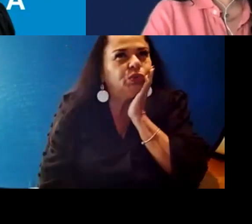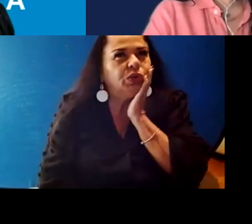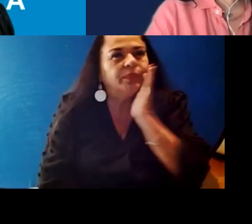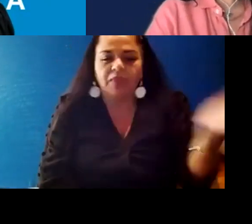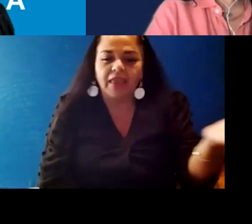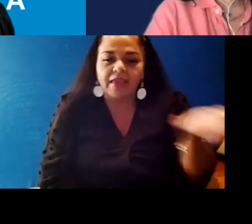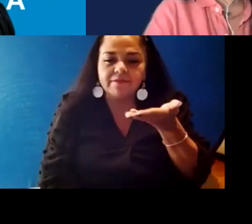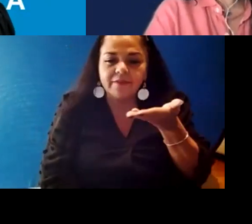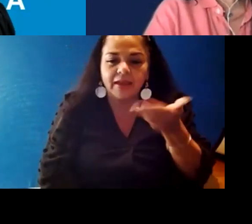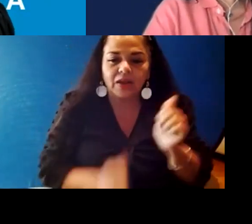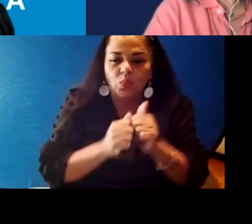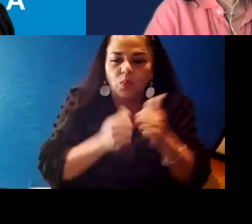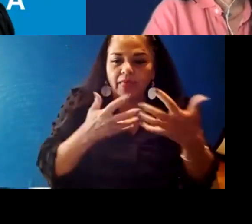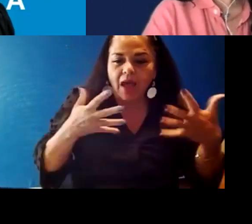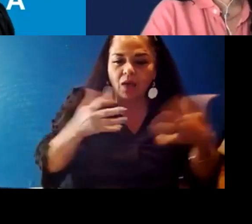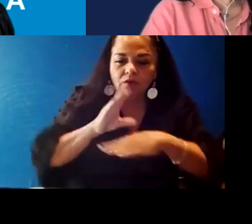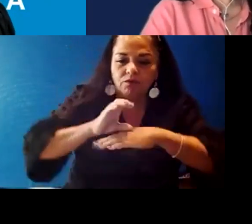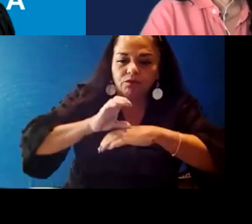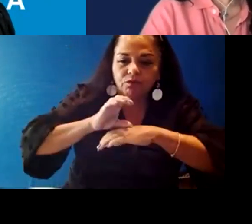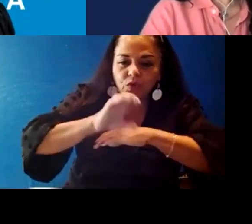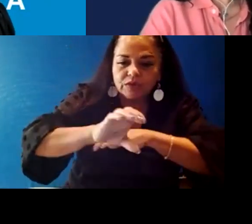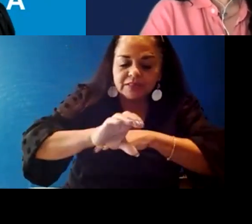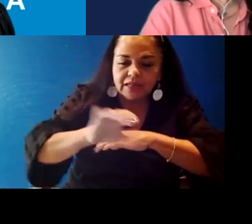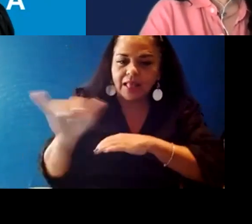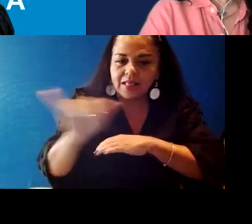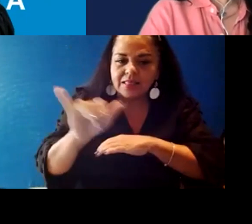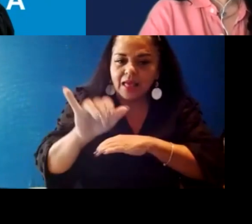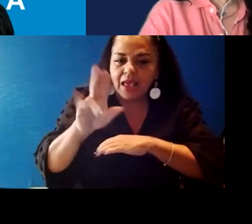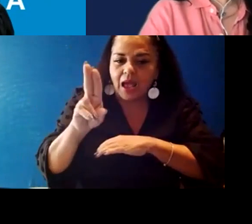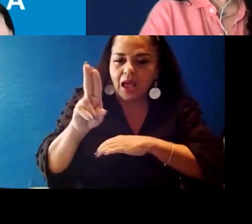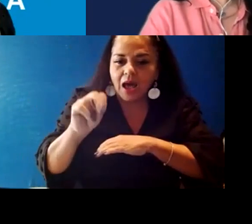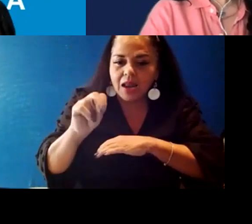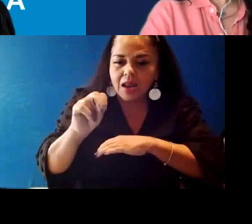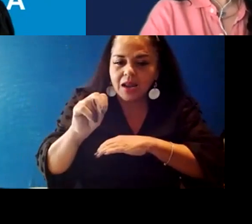without forcing and saying. It's sort of like the